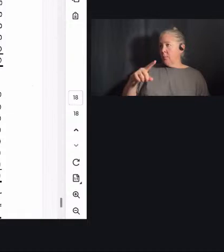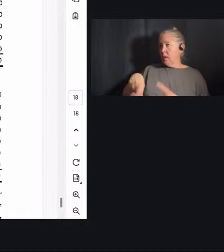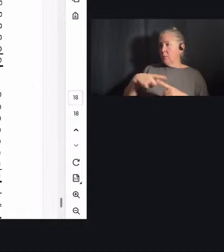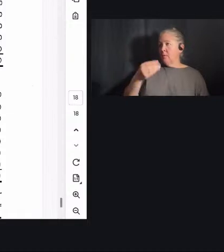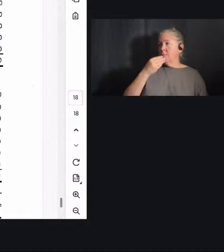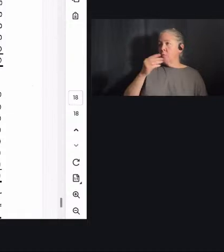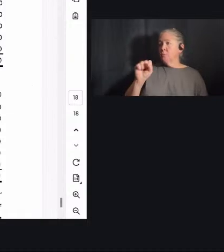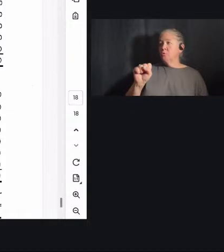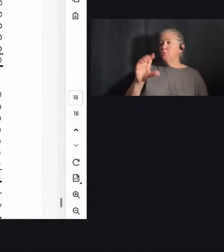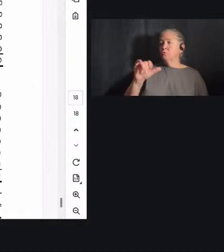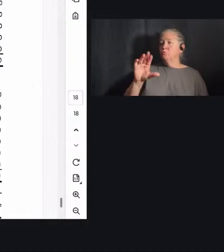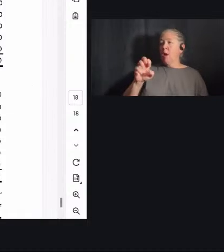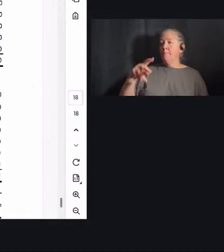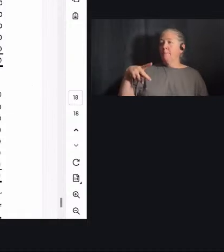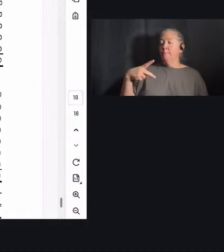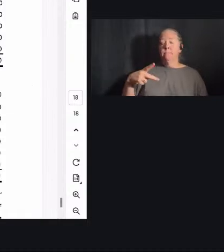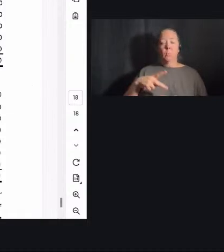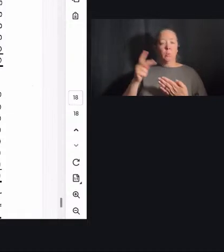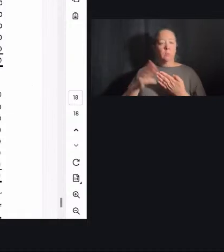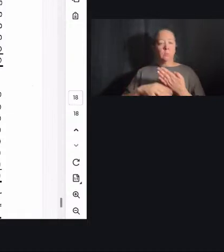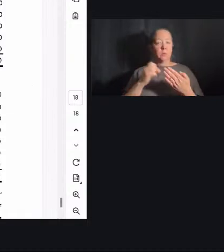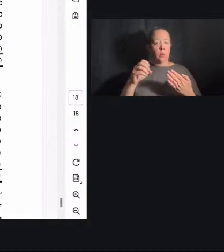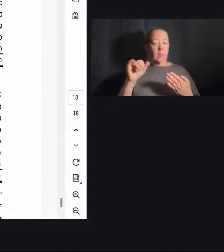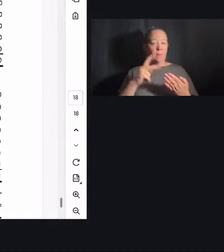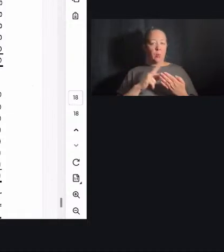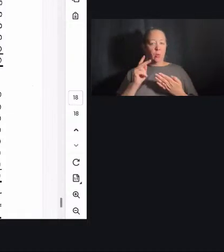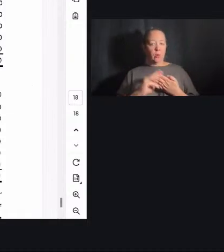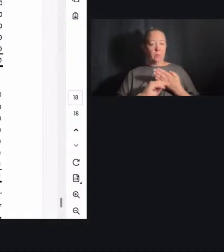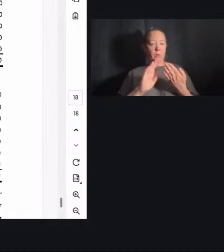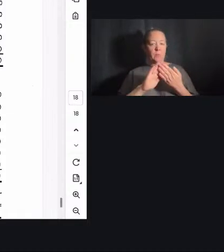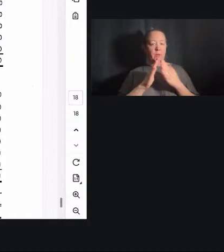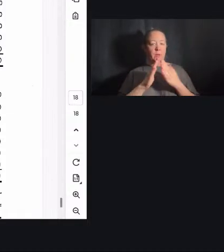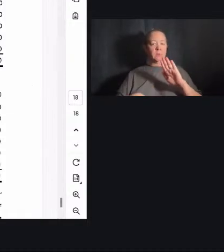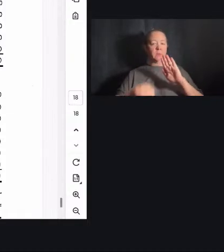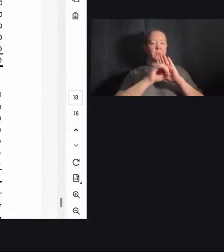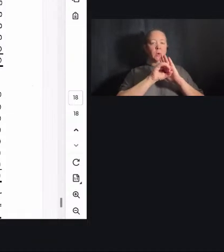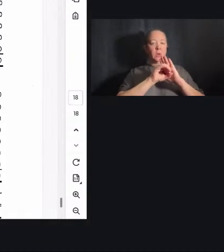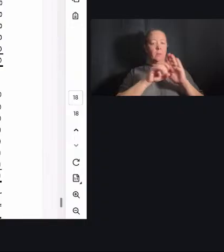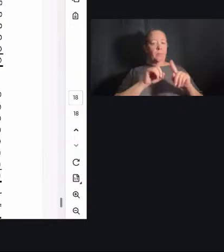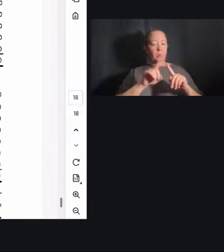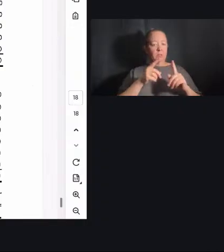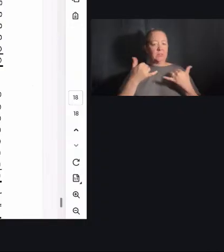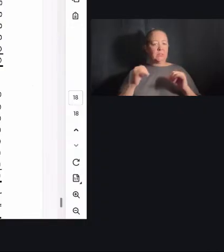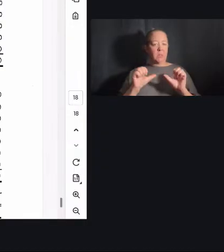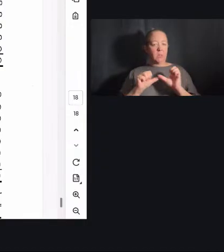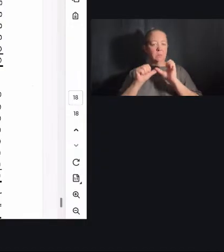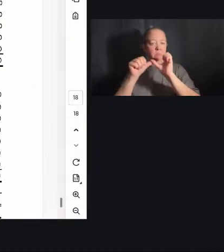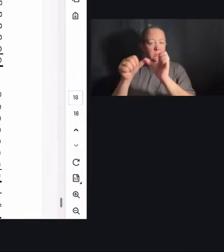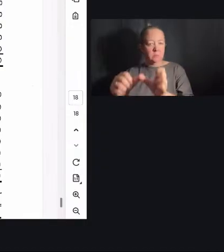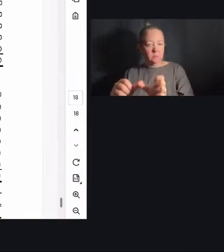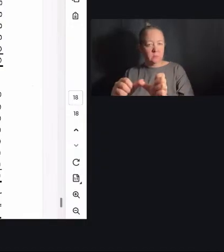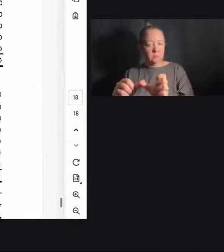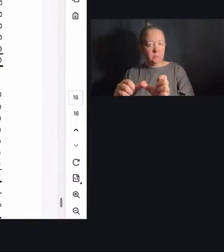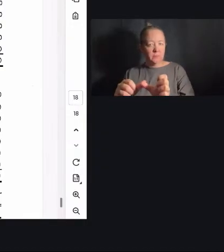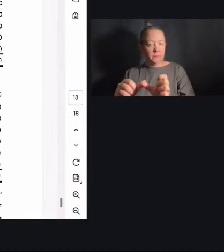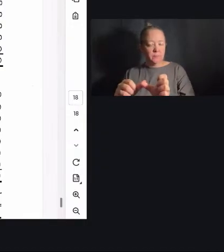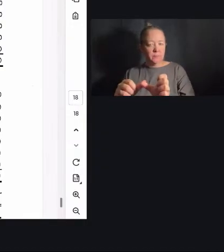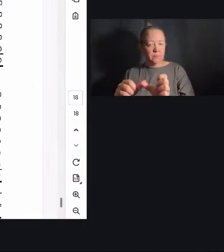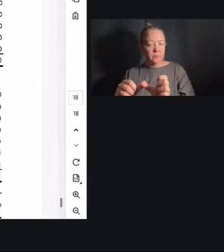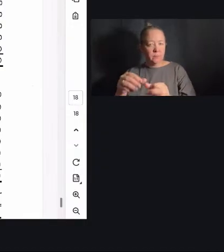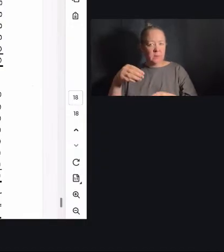So the program would be zeroed out here and would continue to exist in a